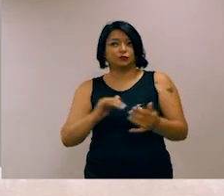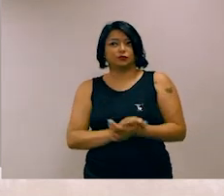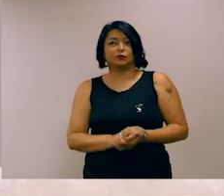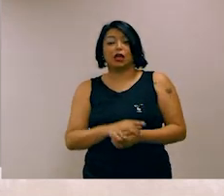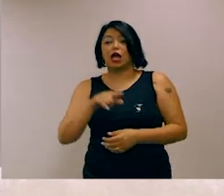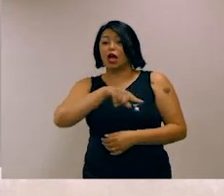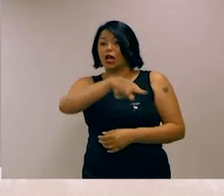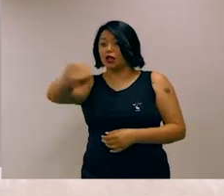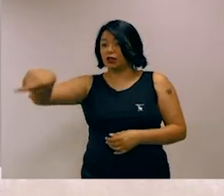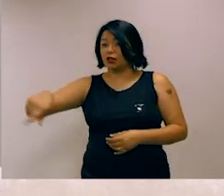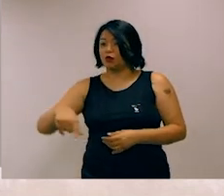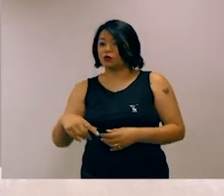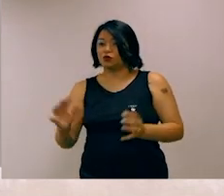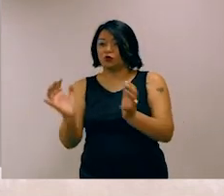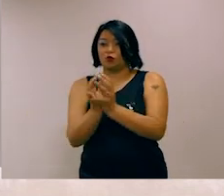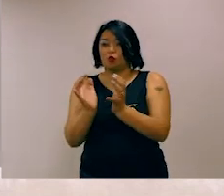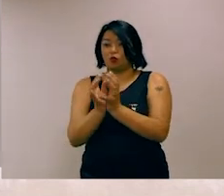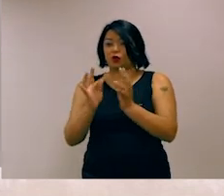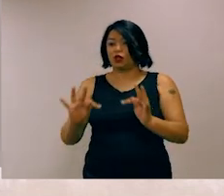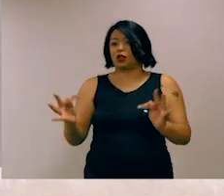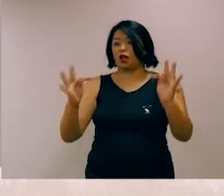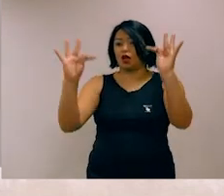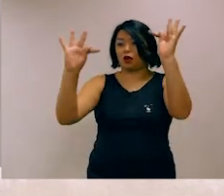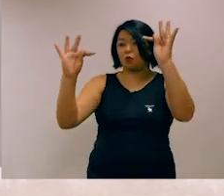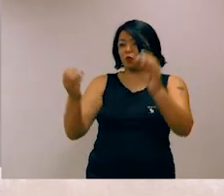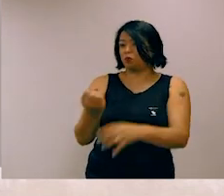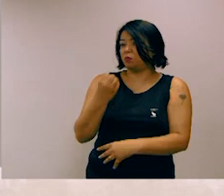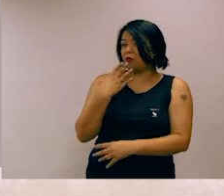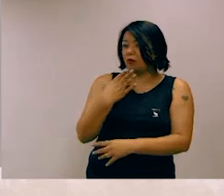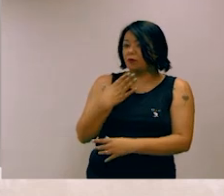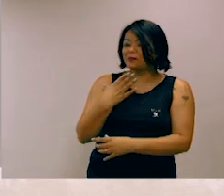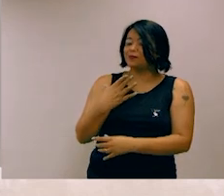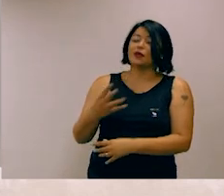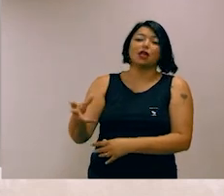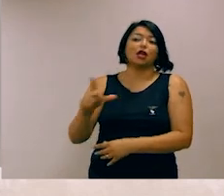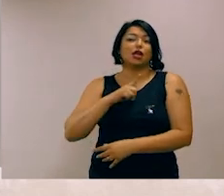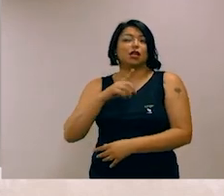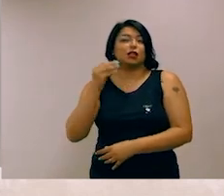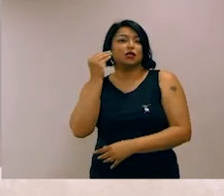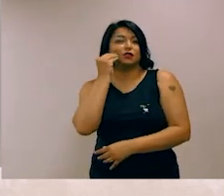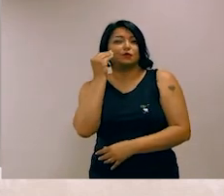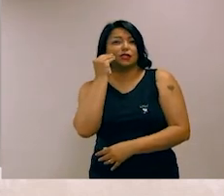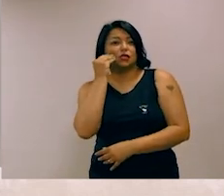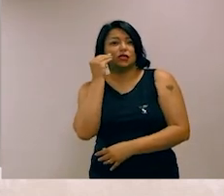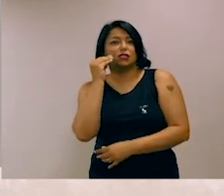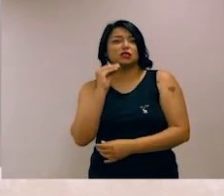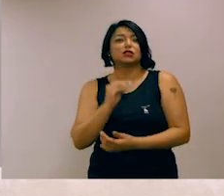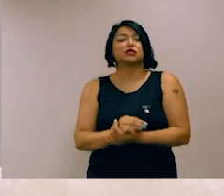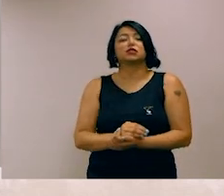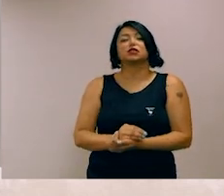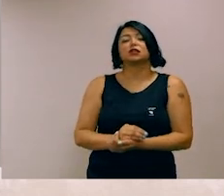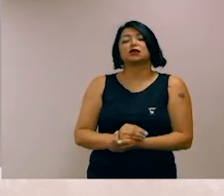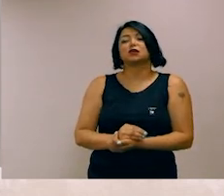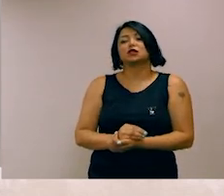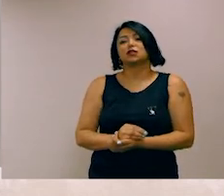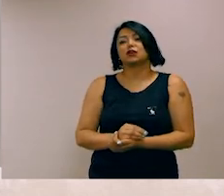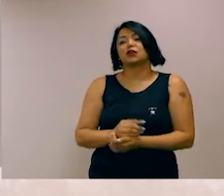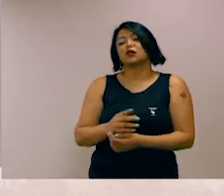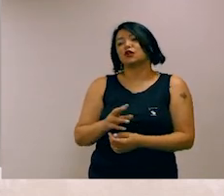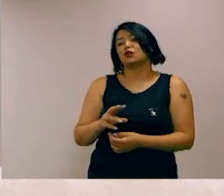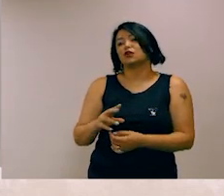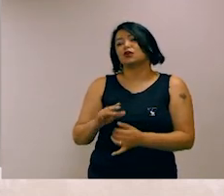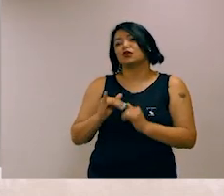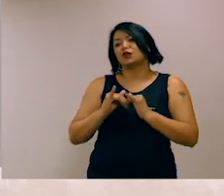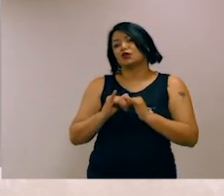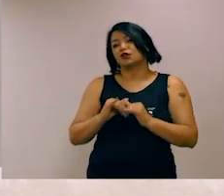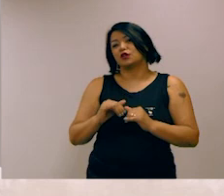analysis. We have a wonderful technical team. We need people who are experts